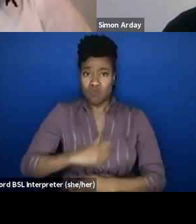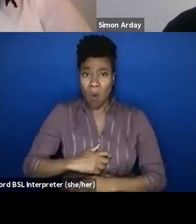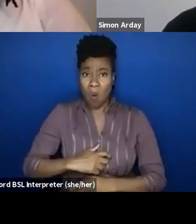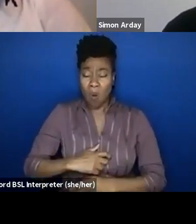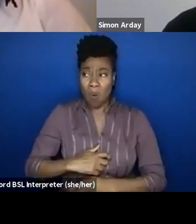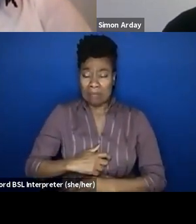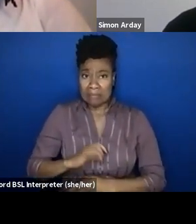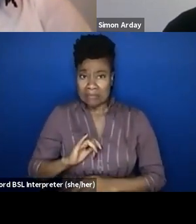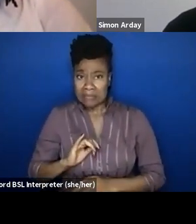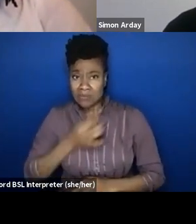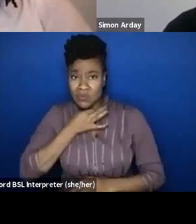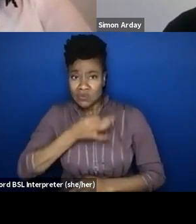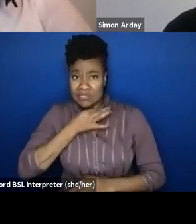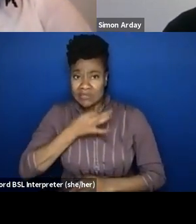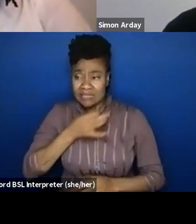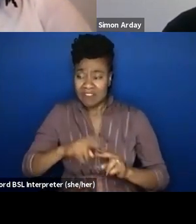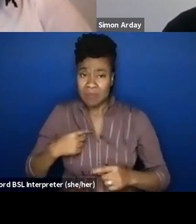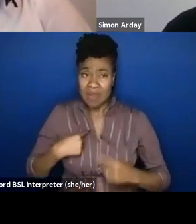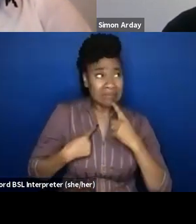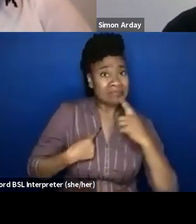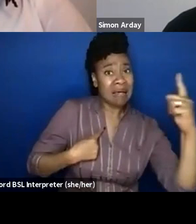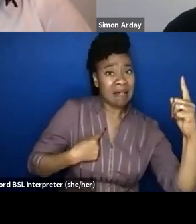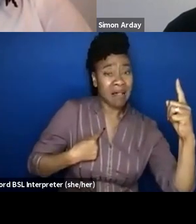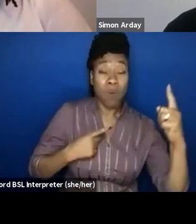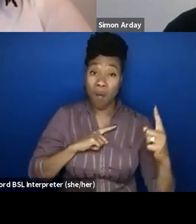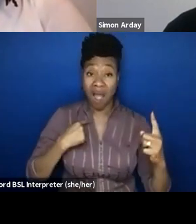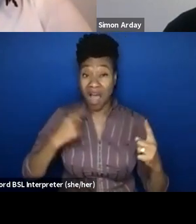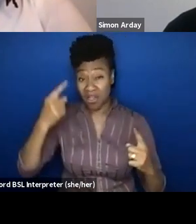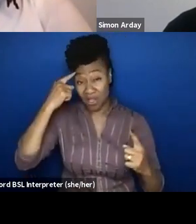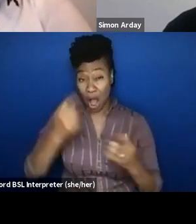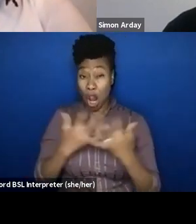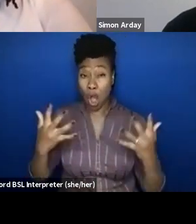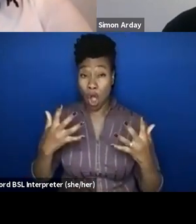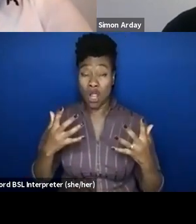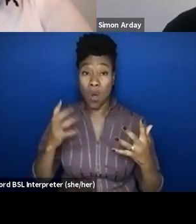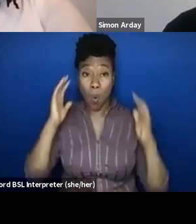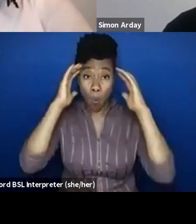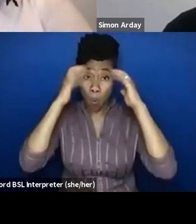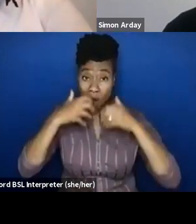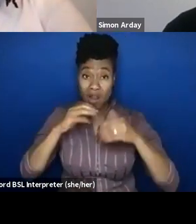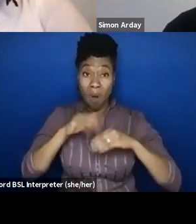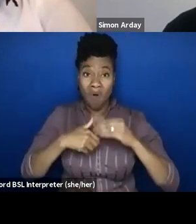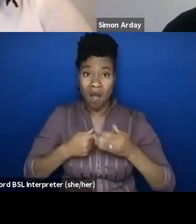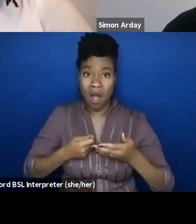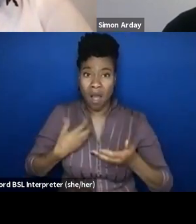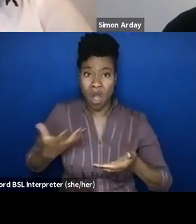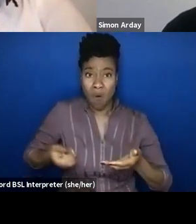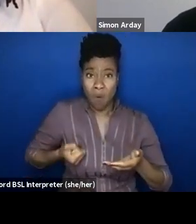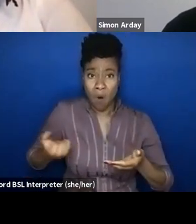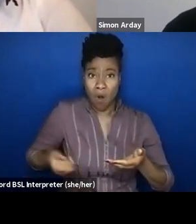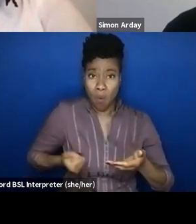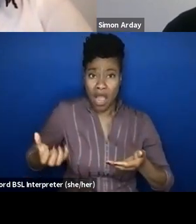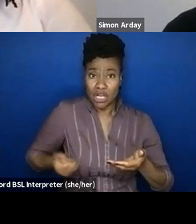people fear more for their mortgages than they do fear for the well-being of some of the